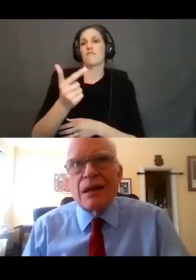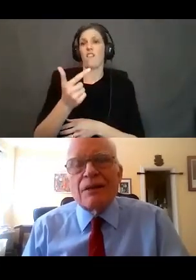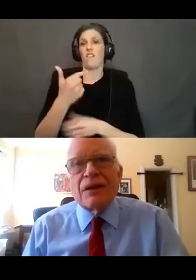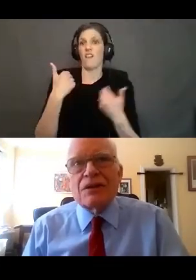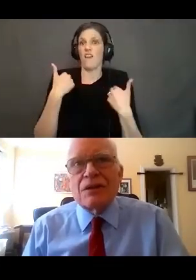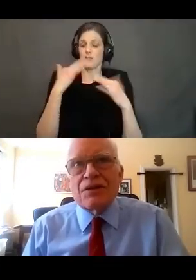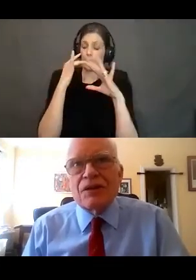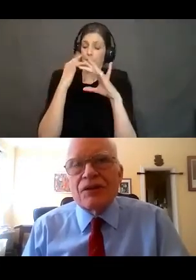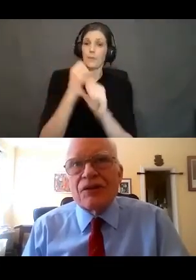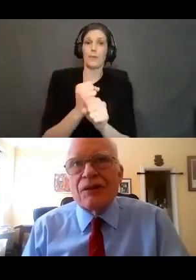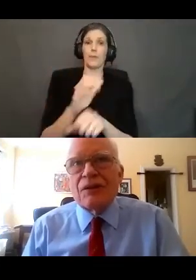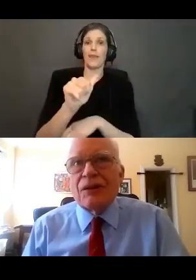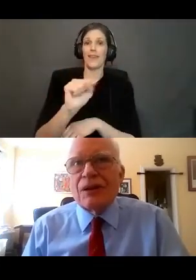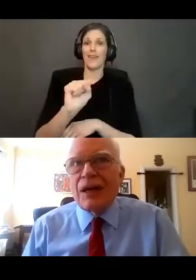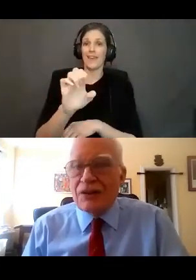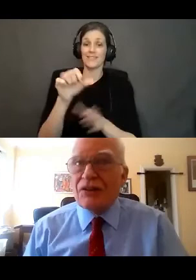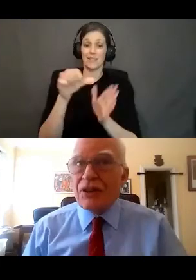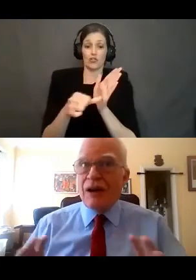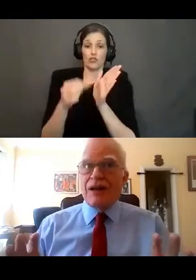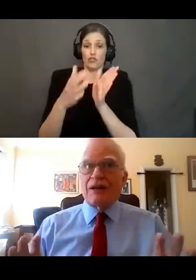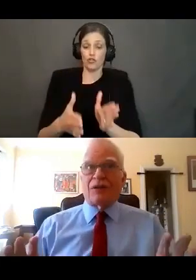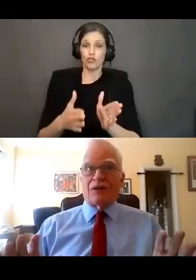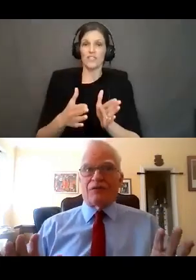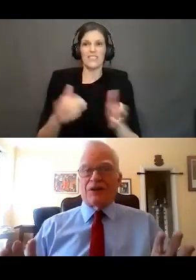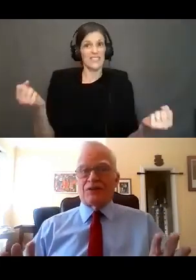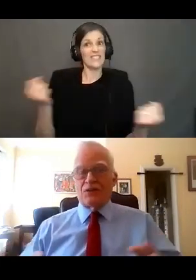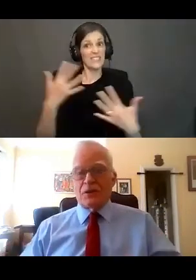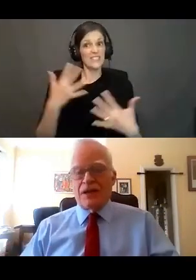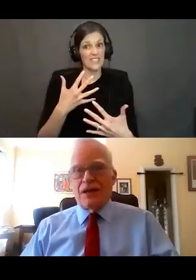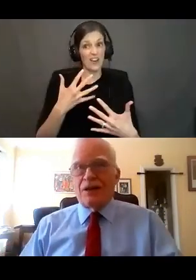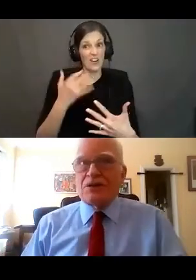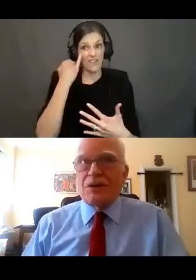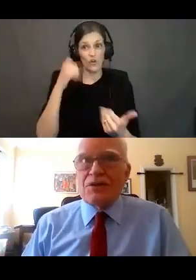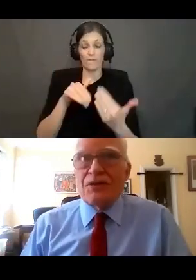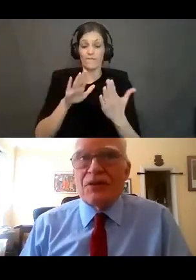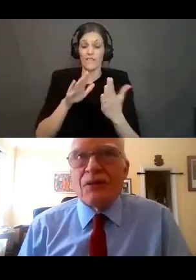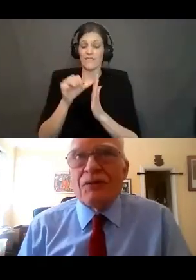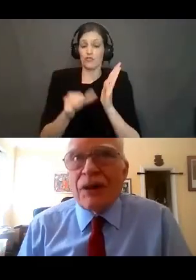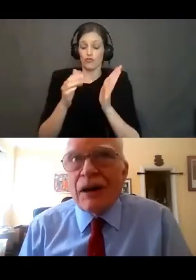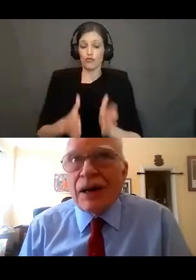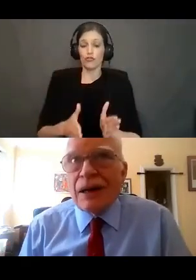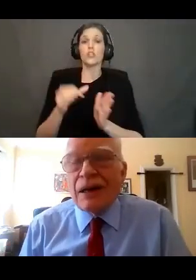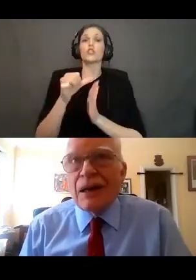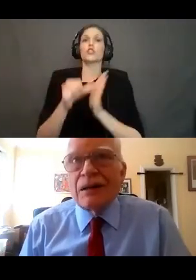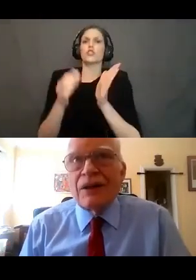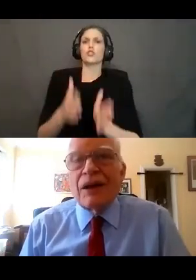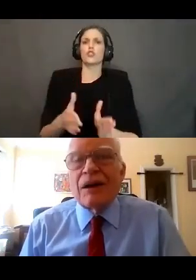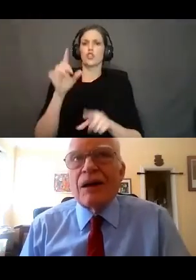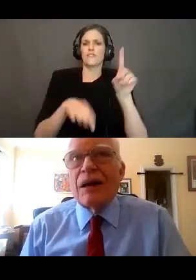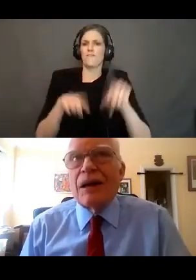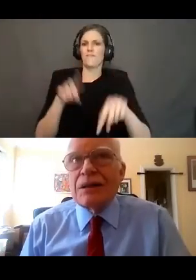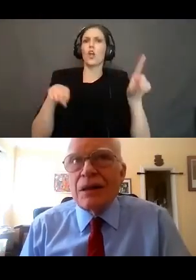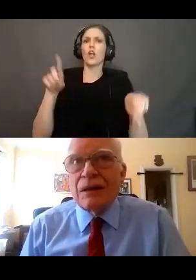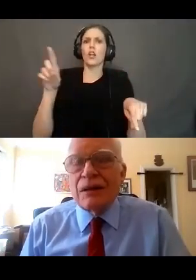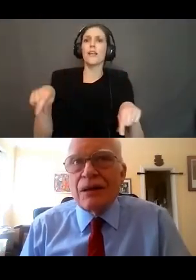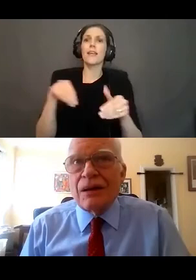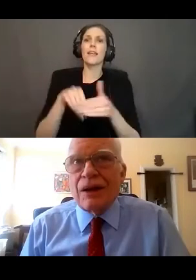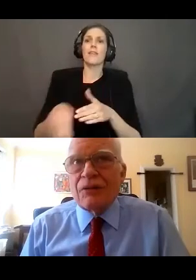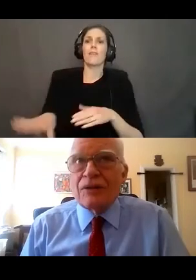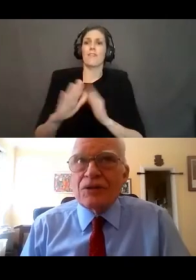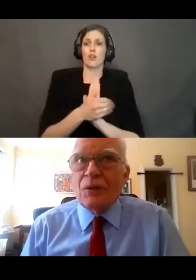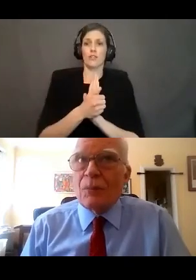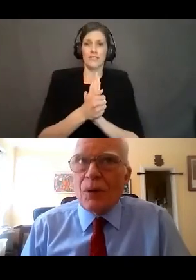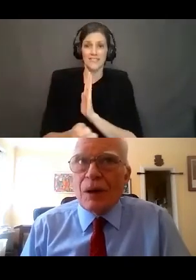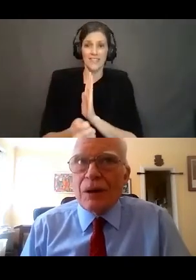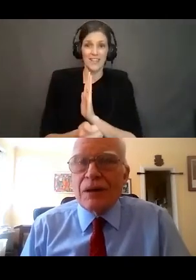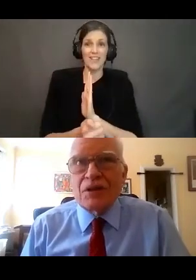case that surgeons, and this is scary if you're going to face surgery, surgeons vary in their skill as